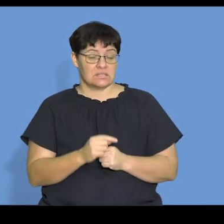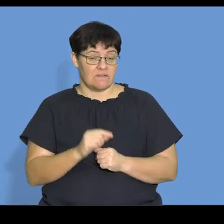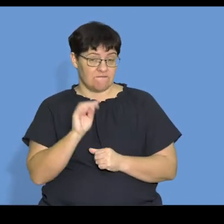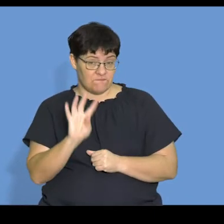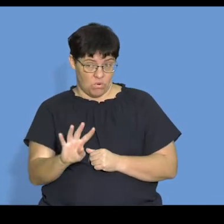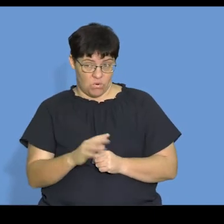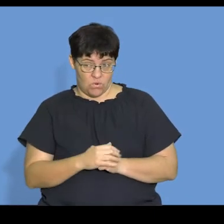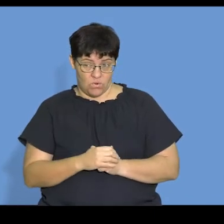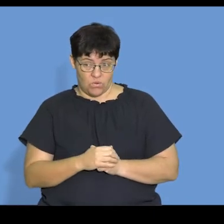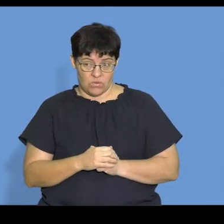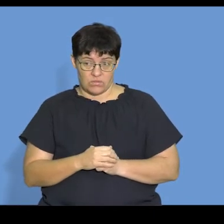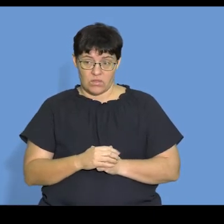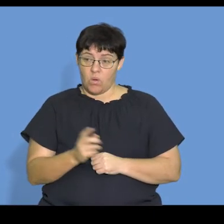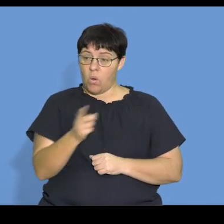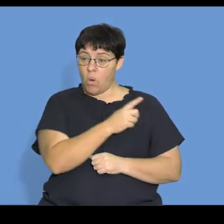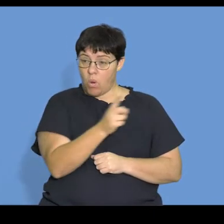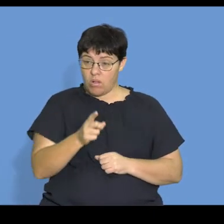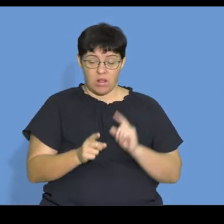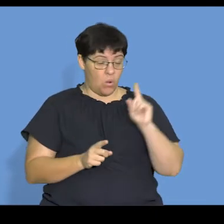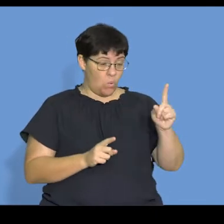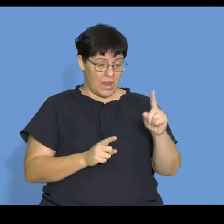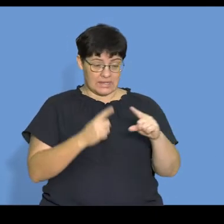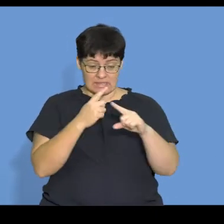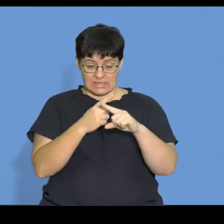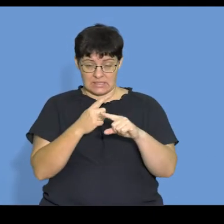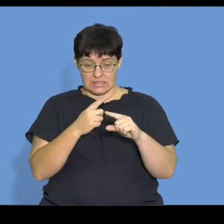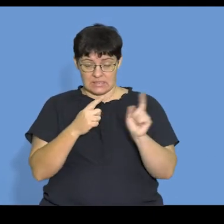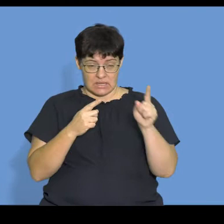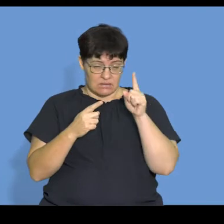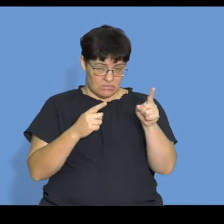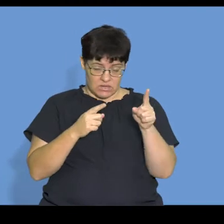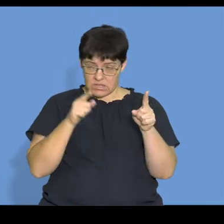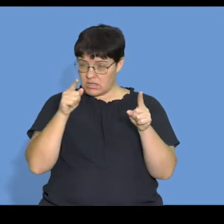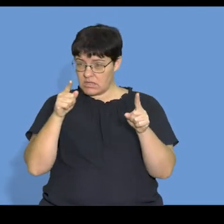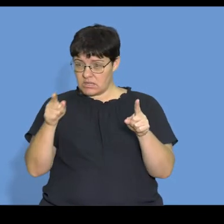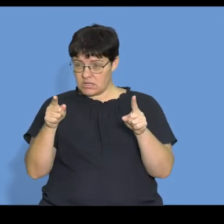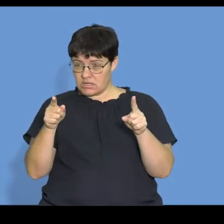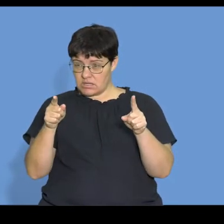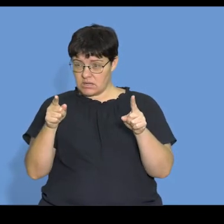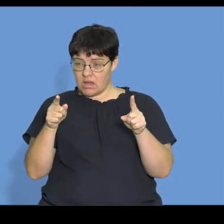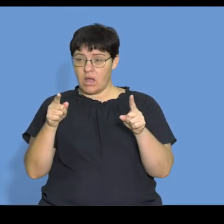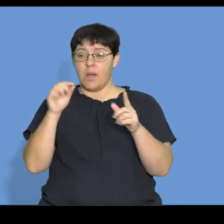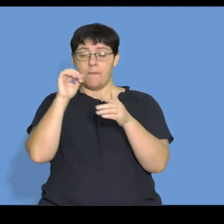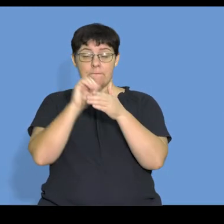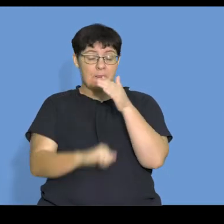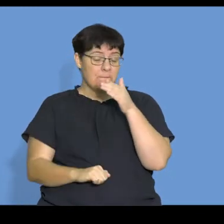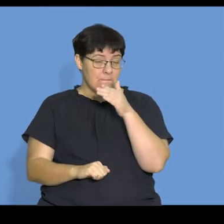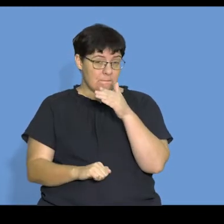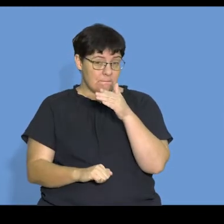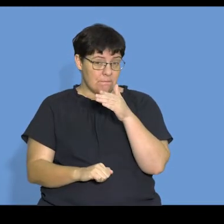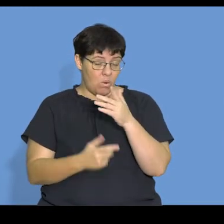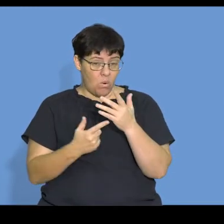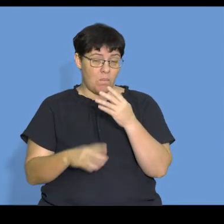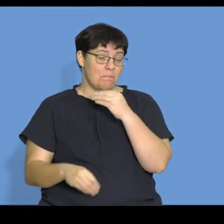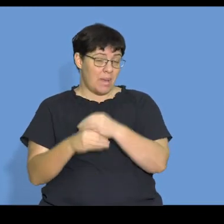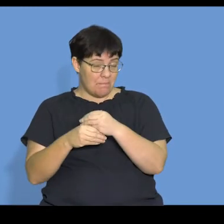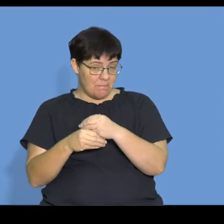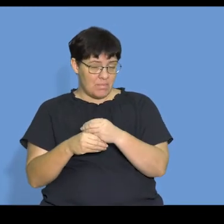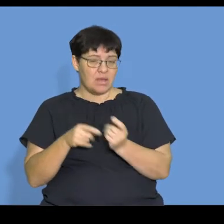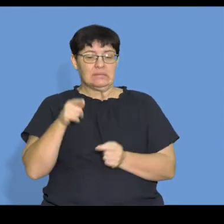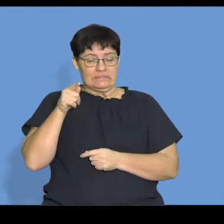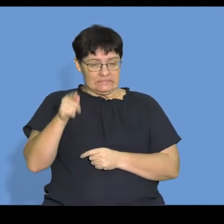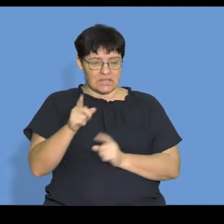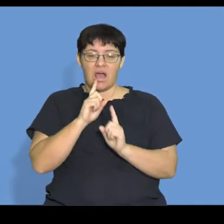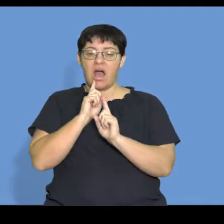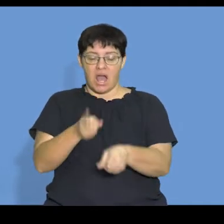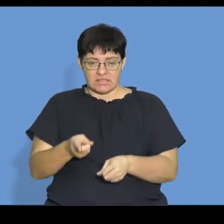In all these three pairs, I must choose a pair such that when I add or subtract, I